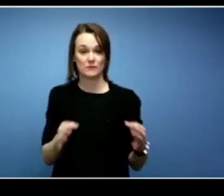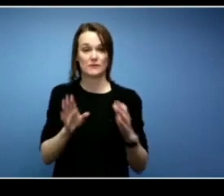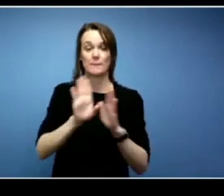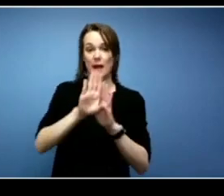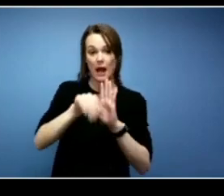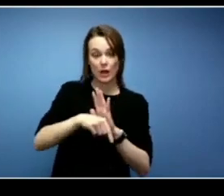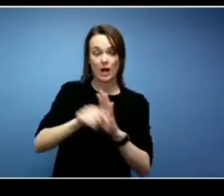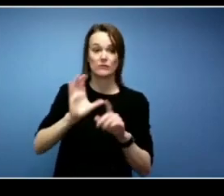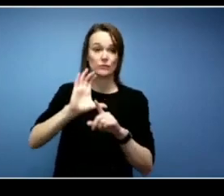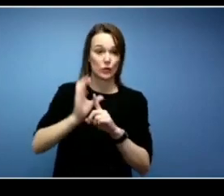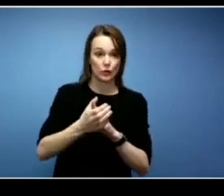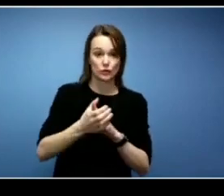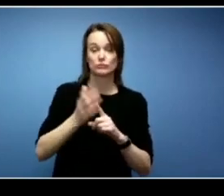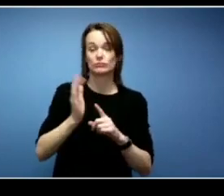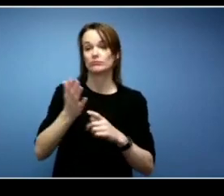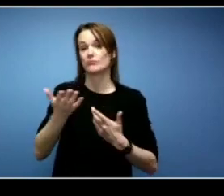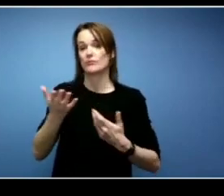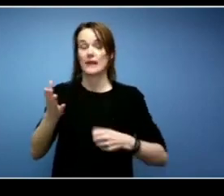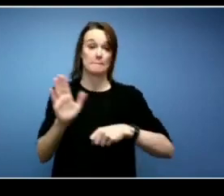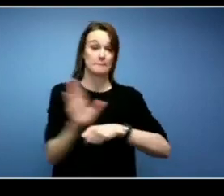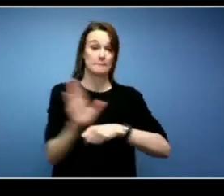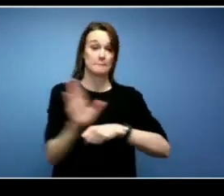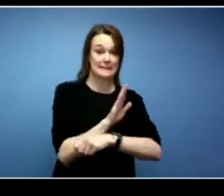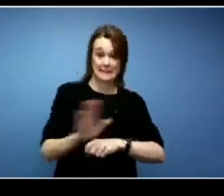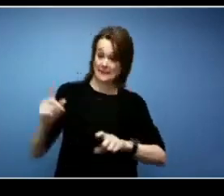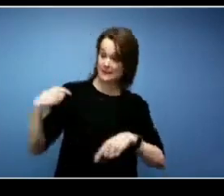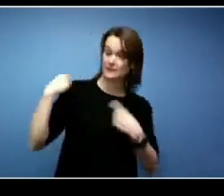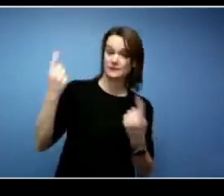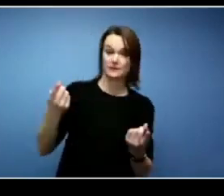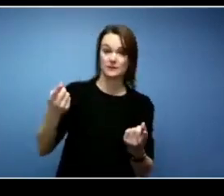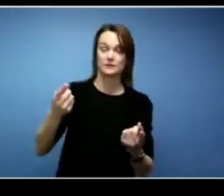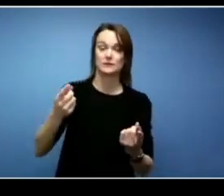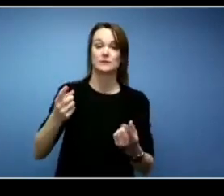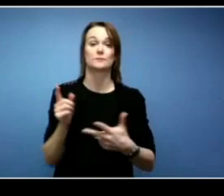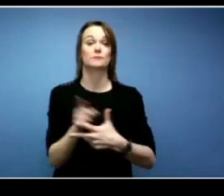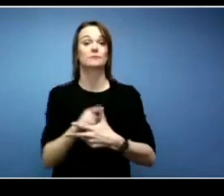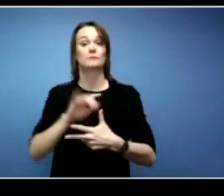their entrepreneurial journey so far. So Janelle, you're up.